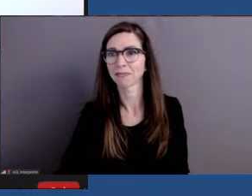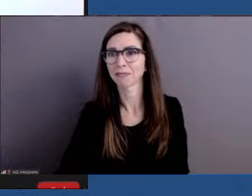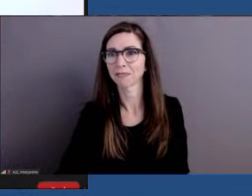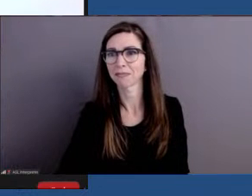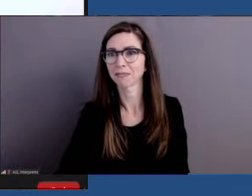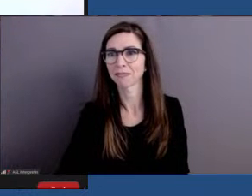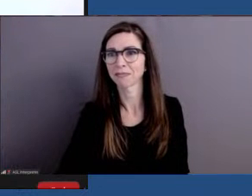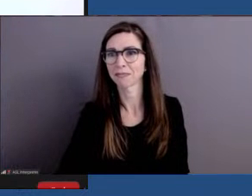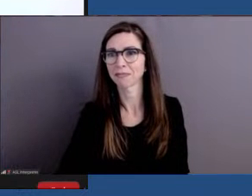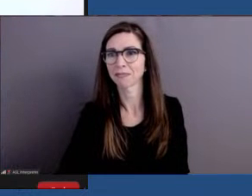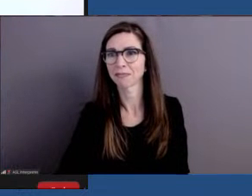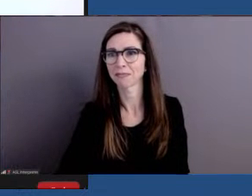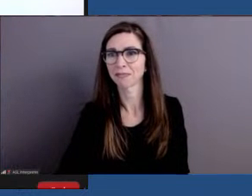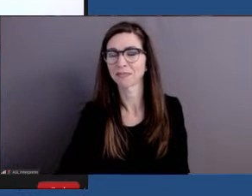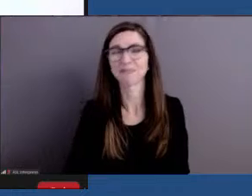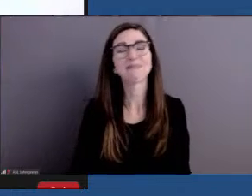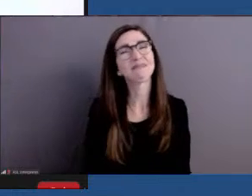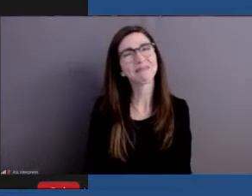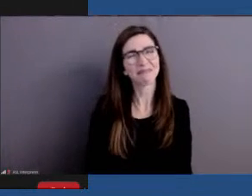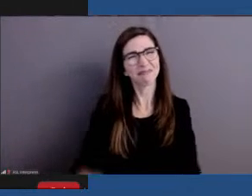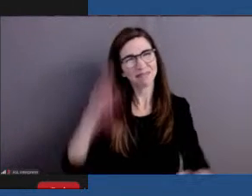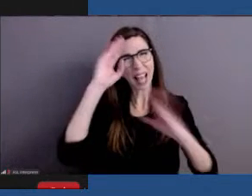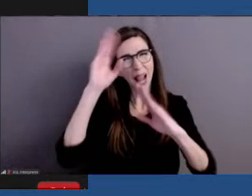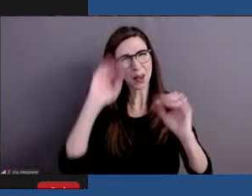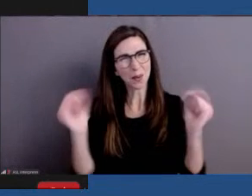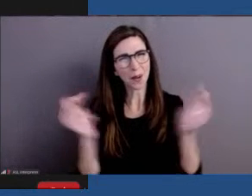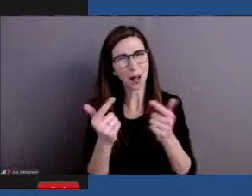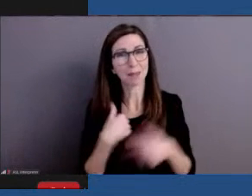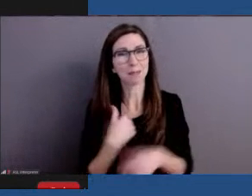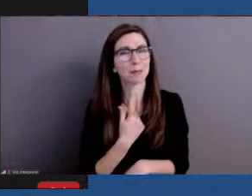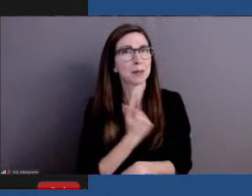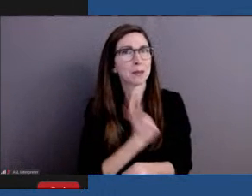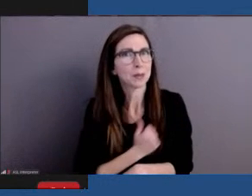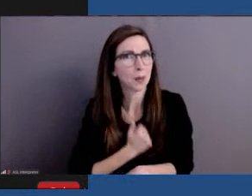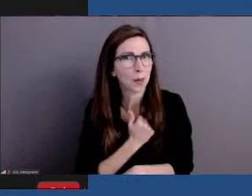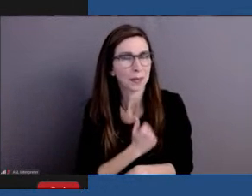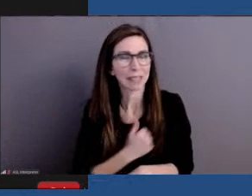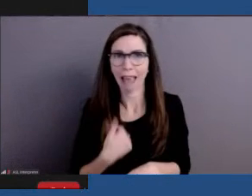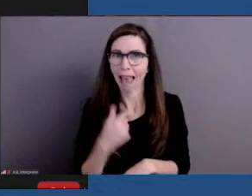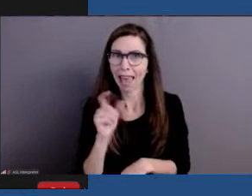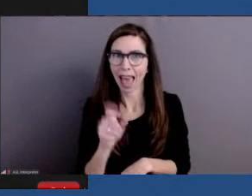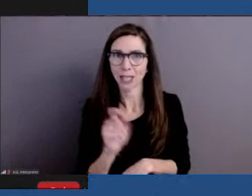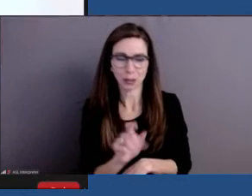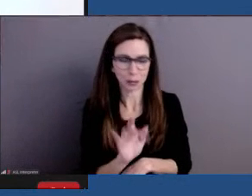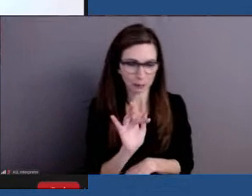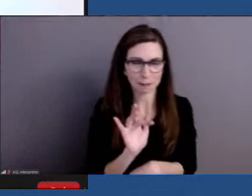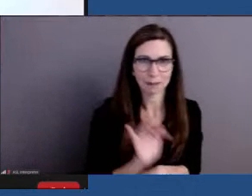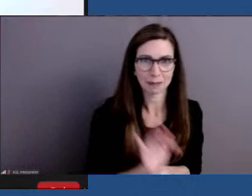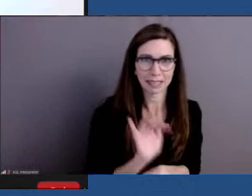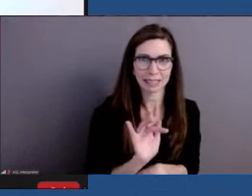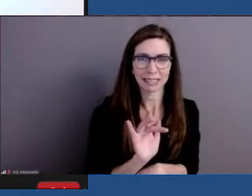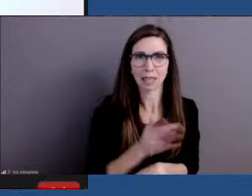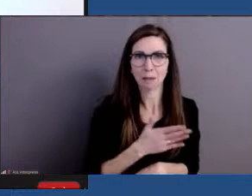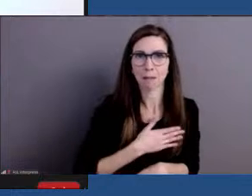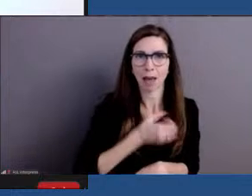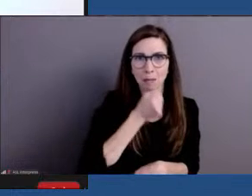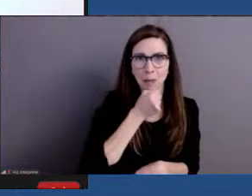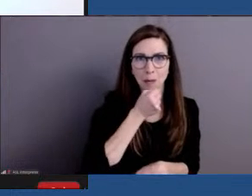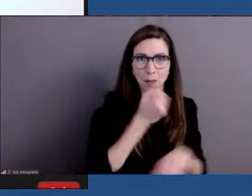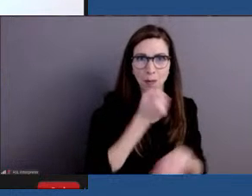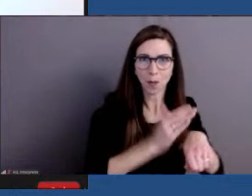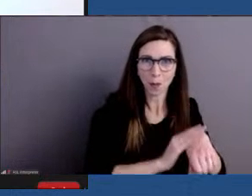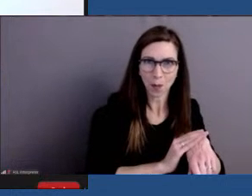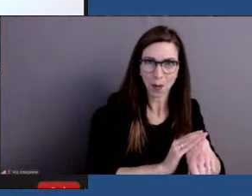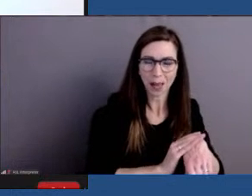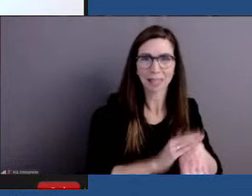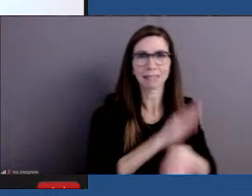Hi, everyone. I had to get myself unmuted and on video. The joys of technology.